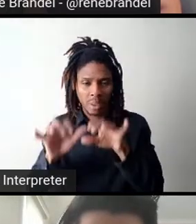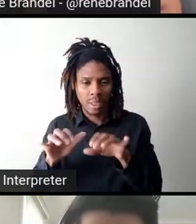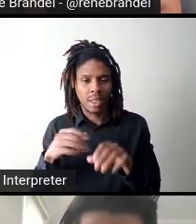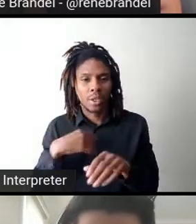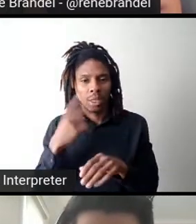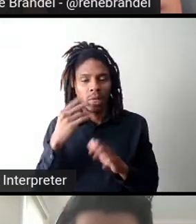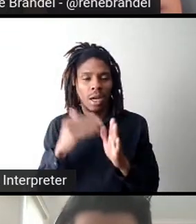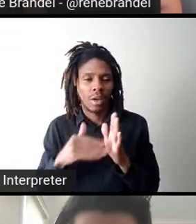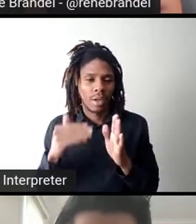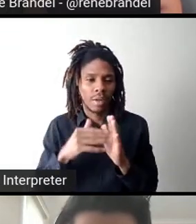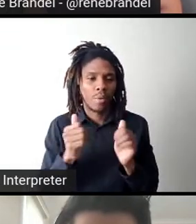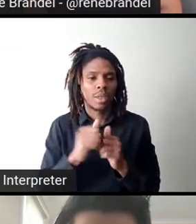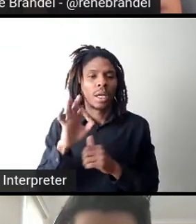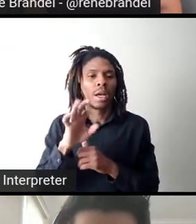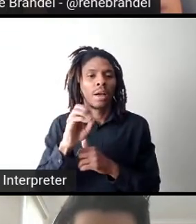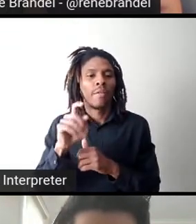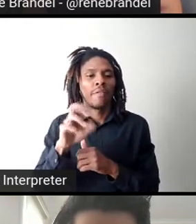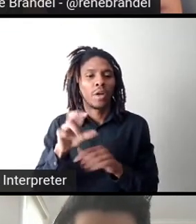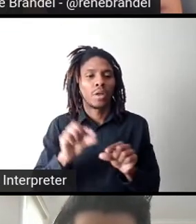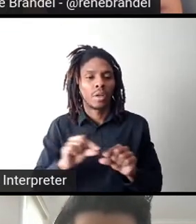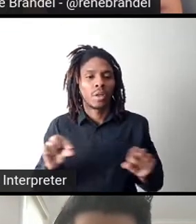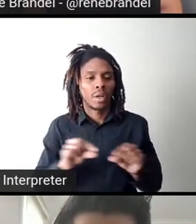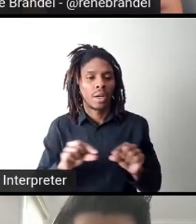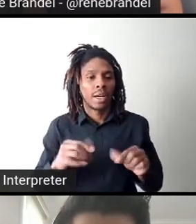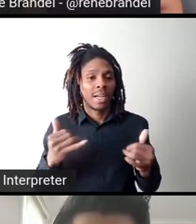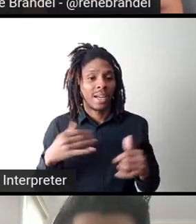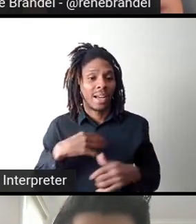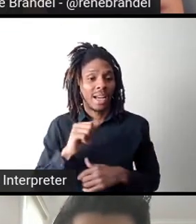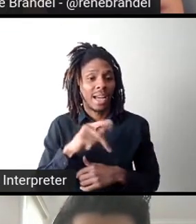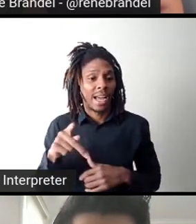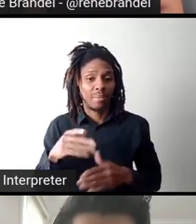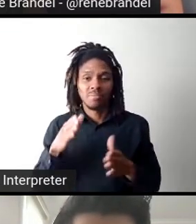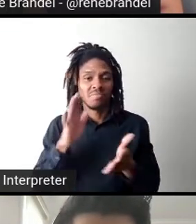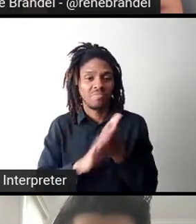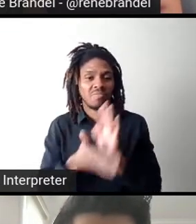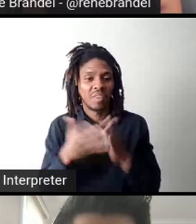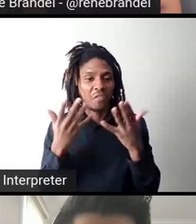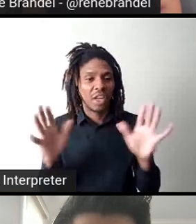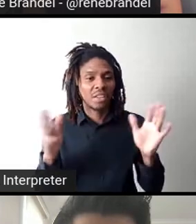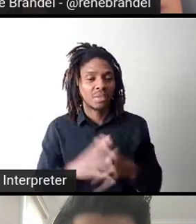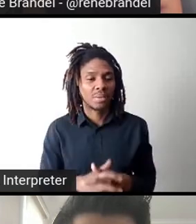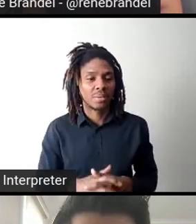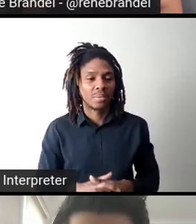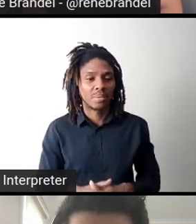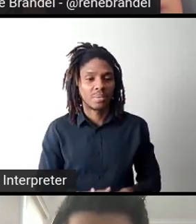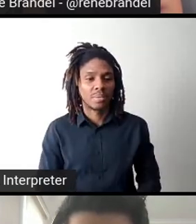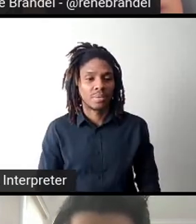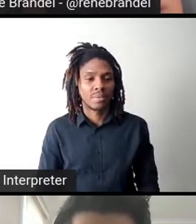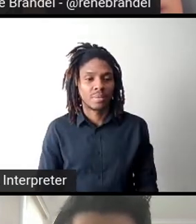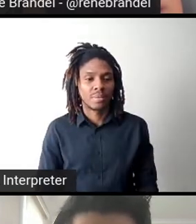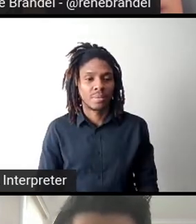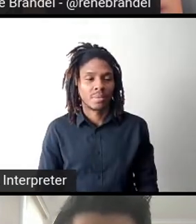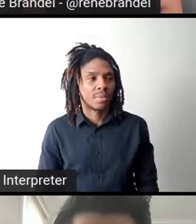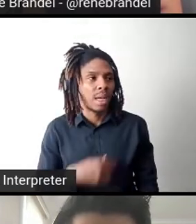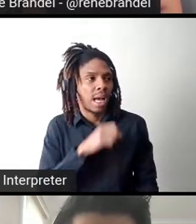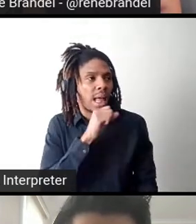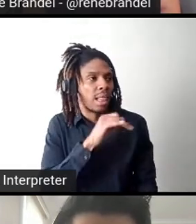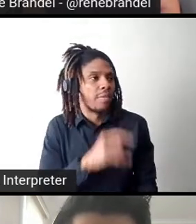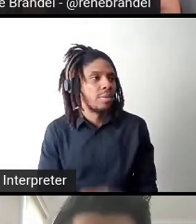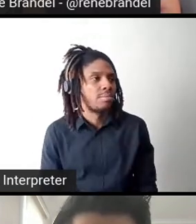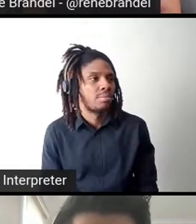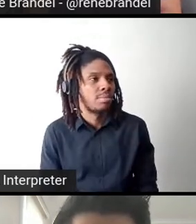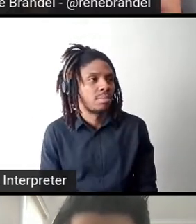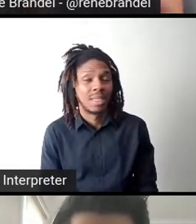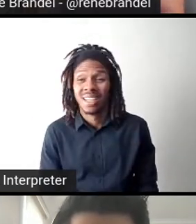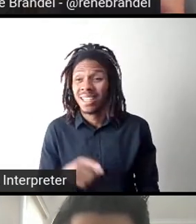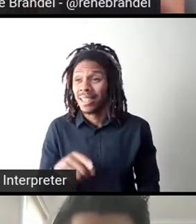again with the footer. And our app is basically complete. I love it. This is awesome.